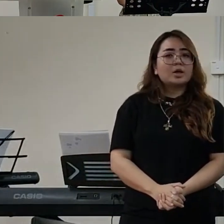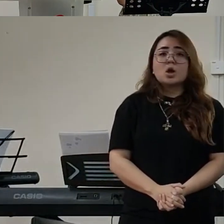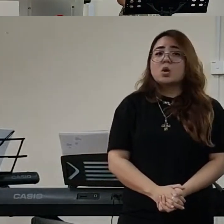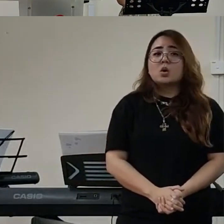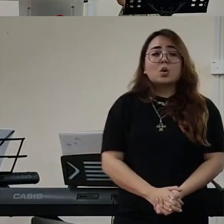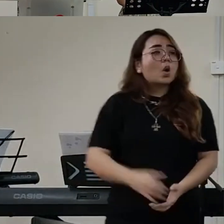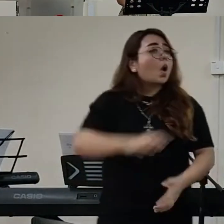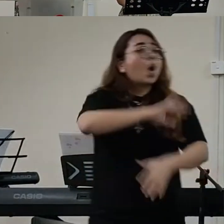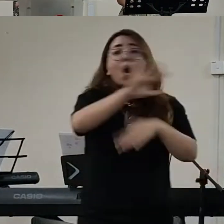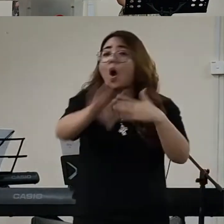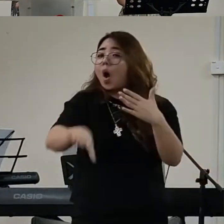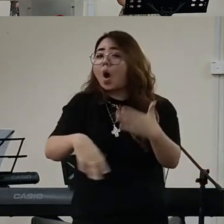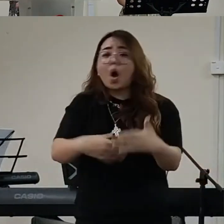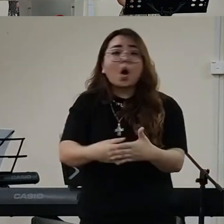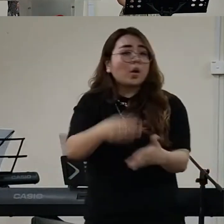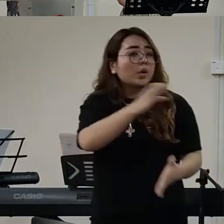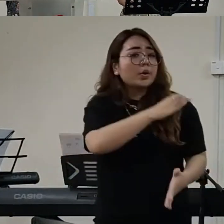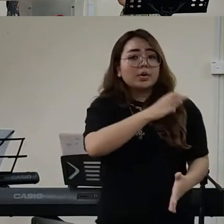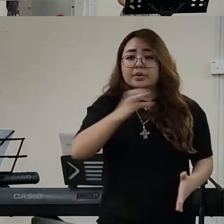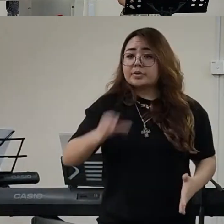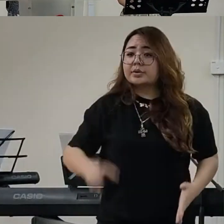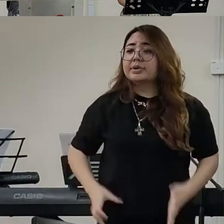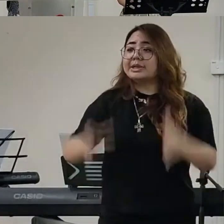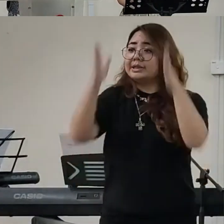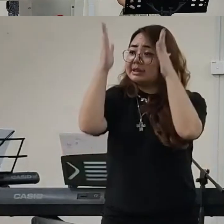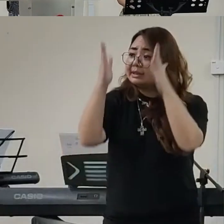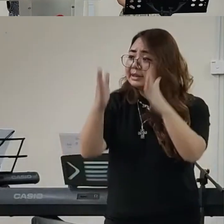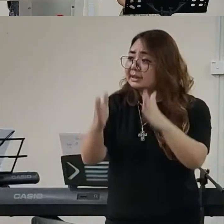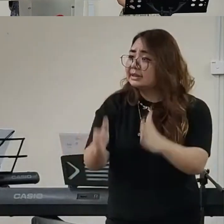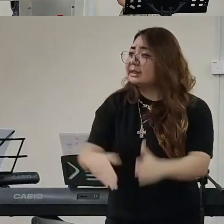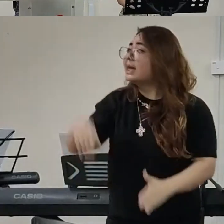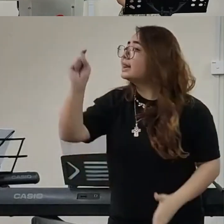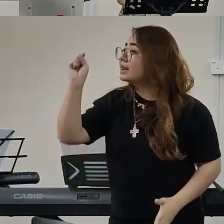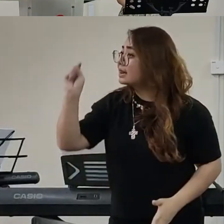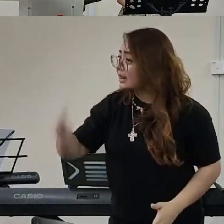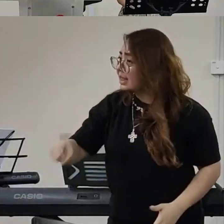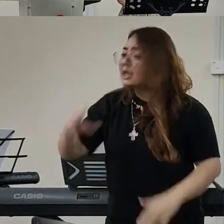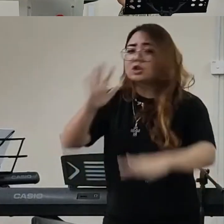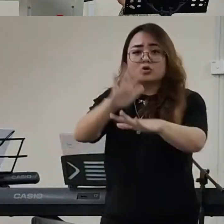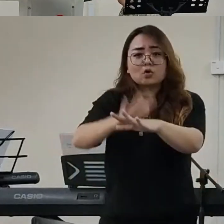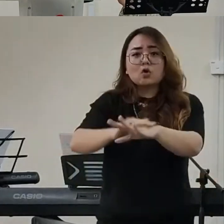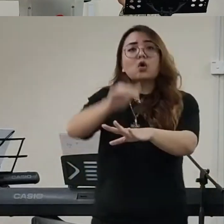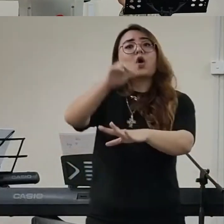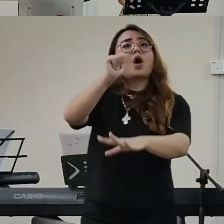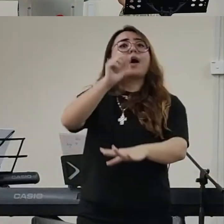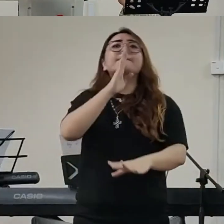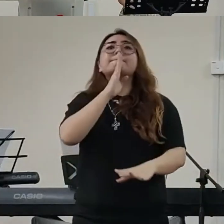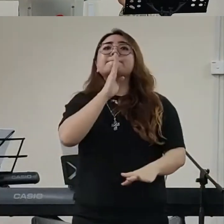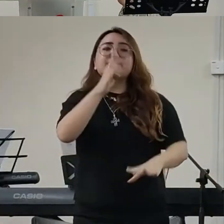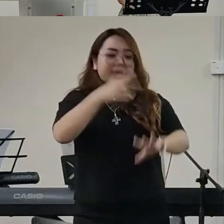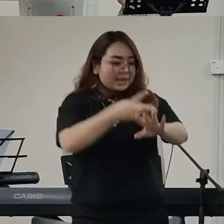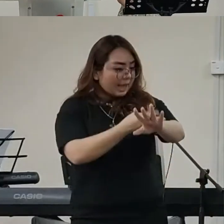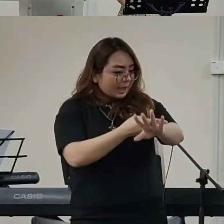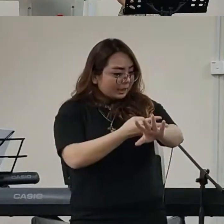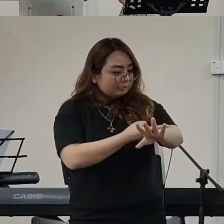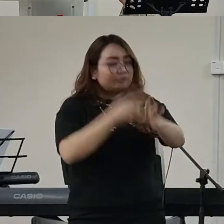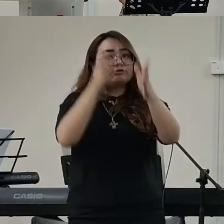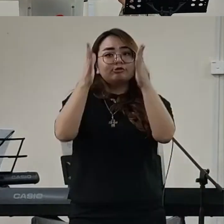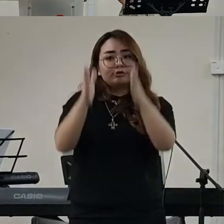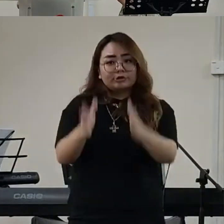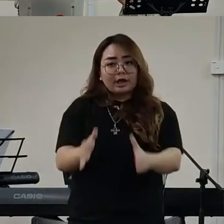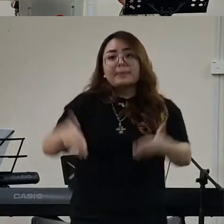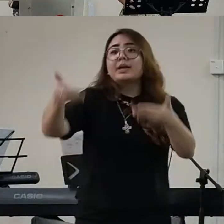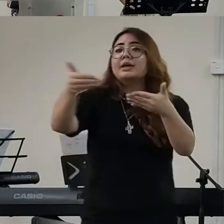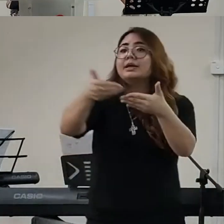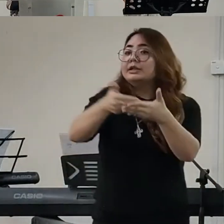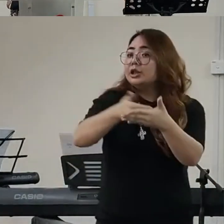Christian, every true believer is called to be a shepherd. Yes, you start as a sheep.If you're a new Christian,